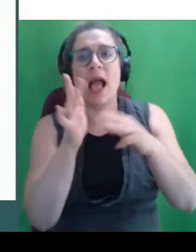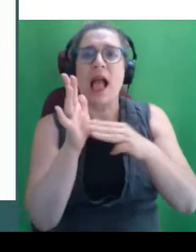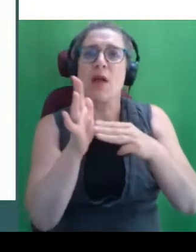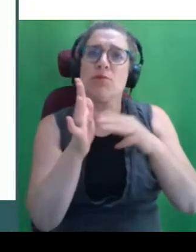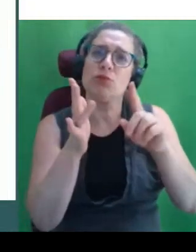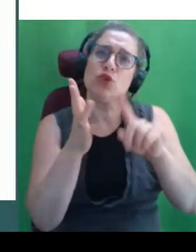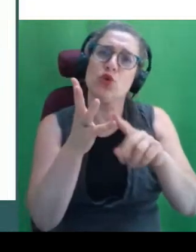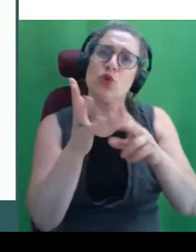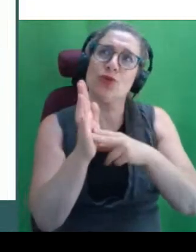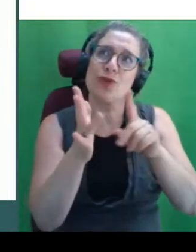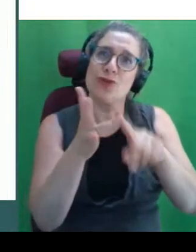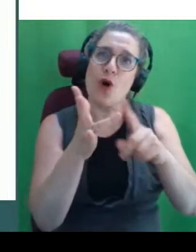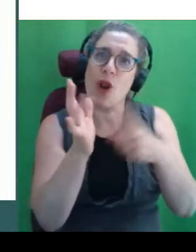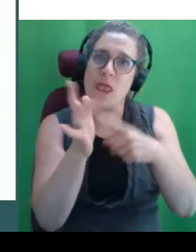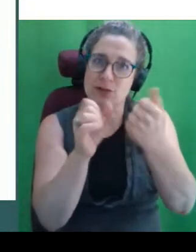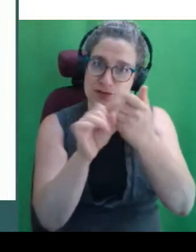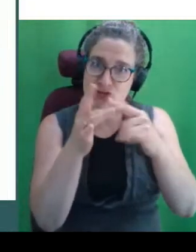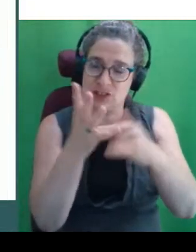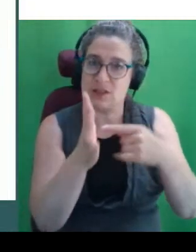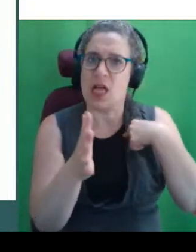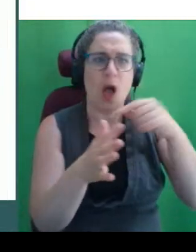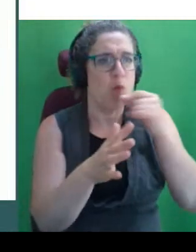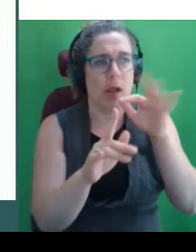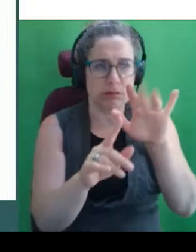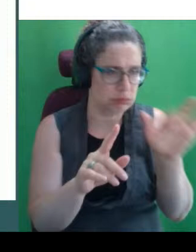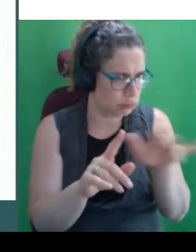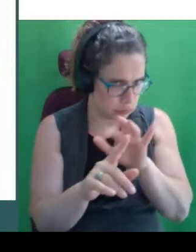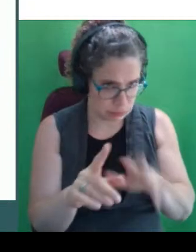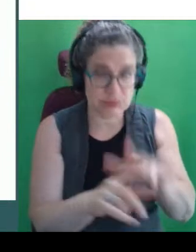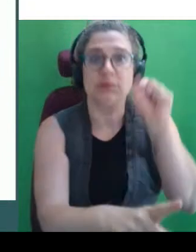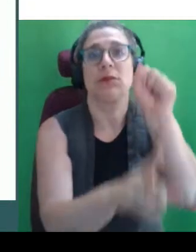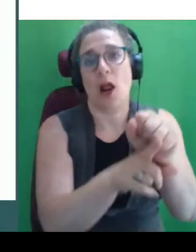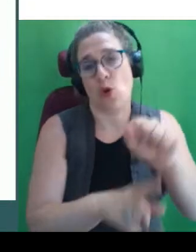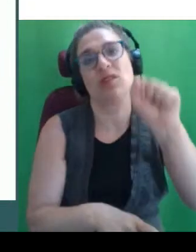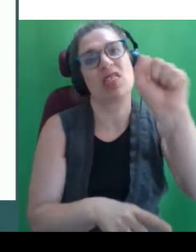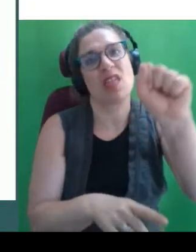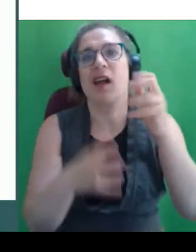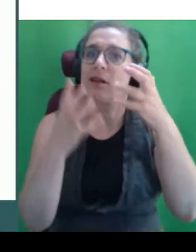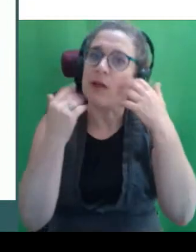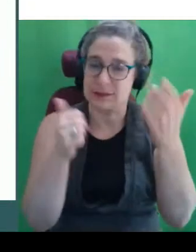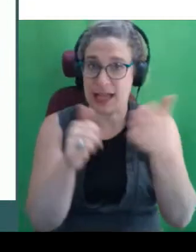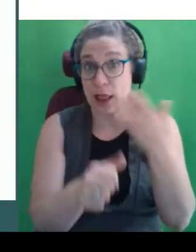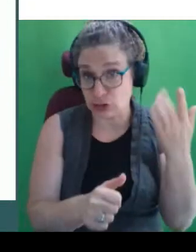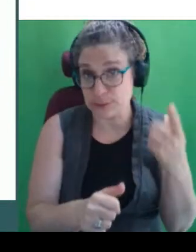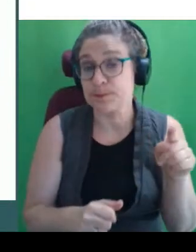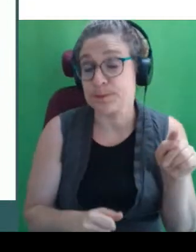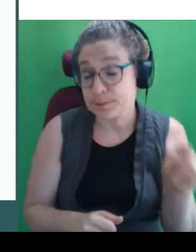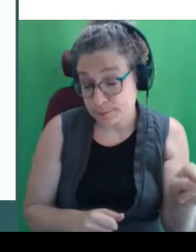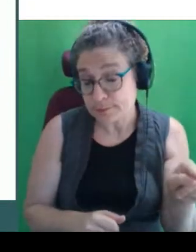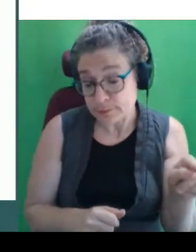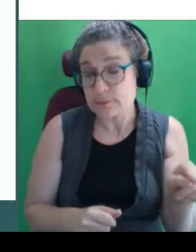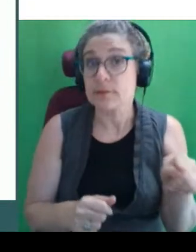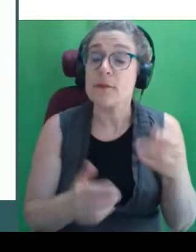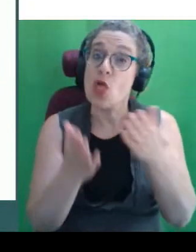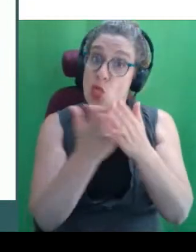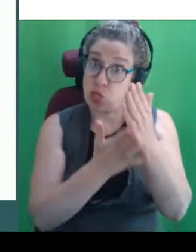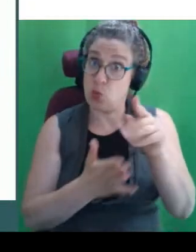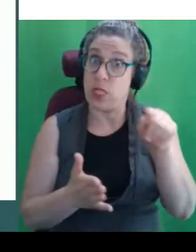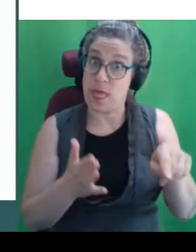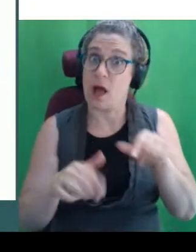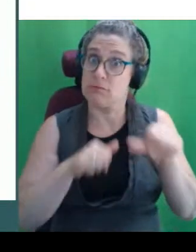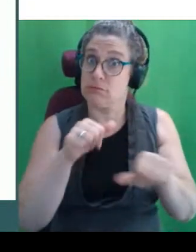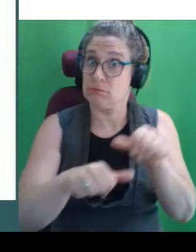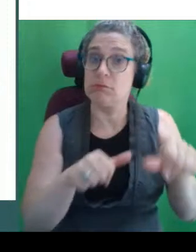their cat allergy. And then if you know that in that clinical history they tell that how